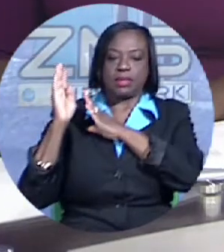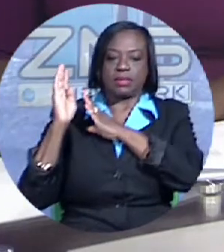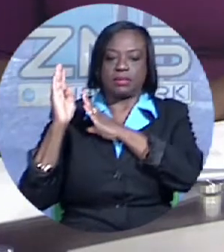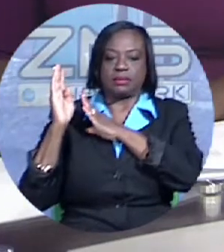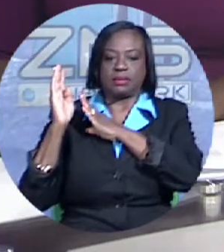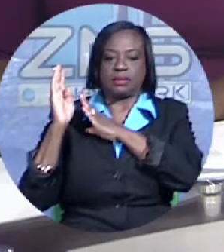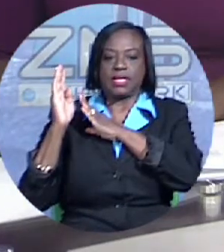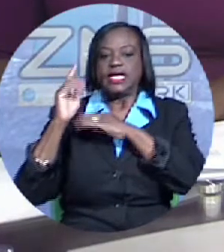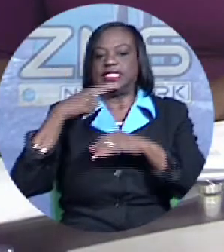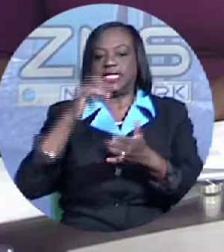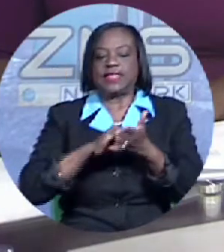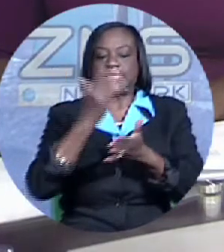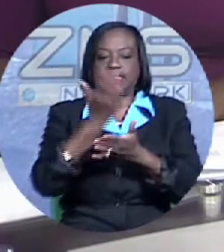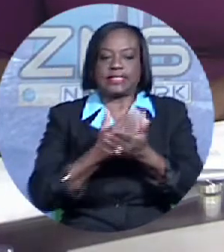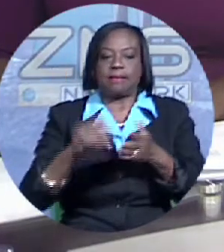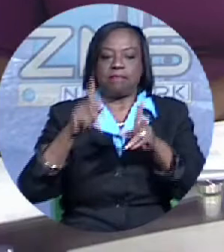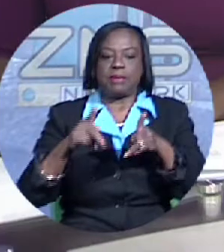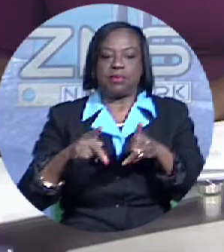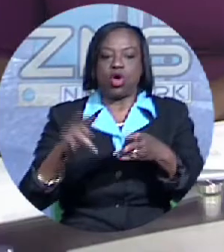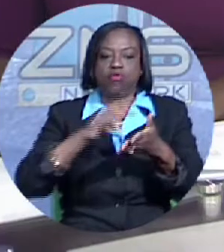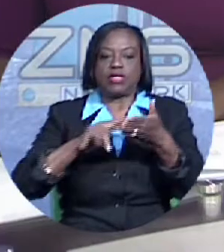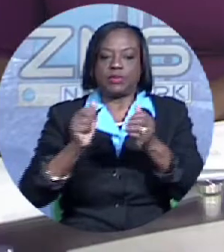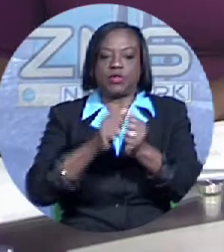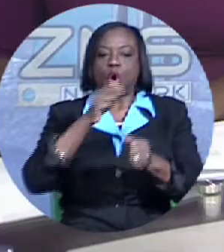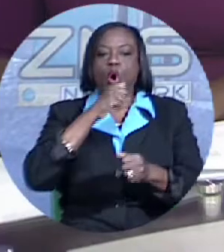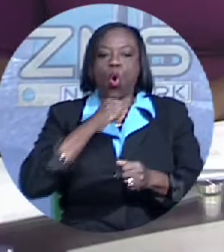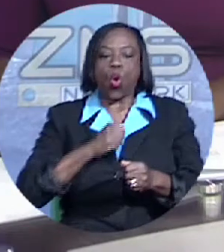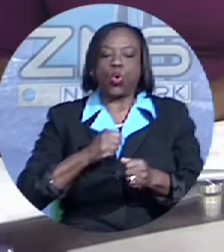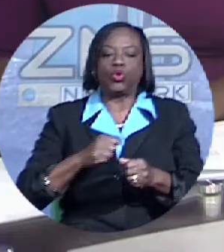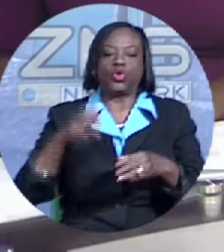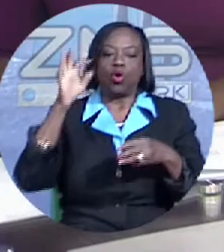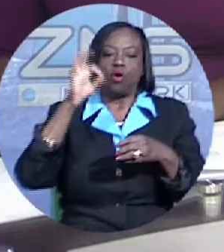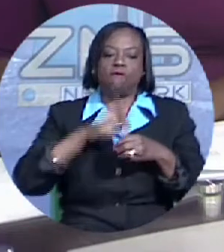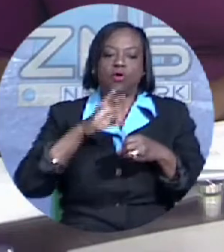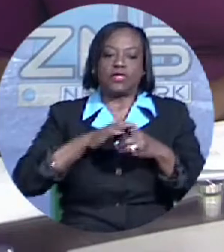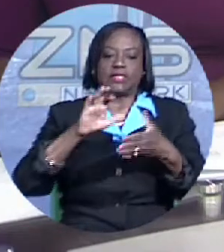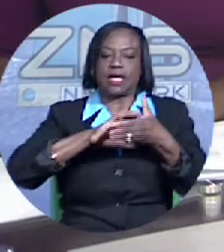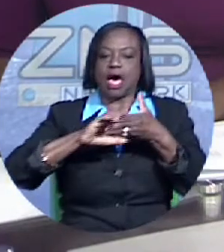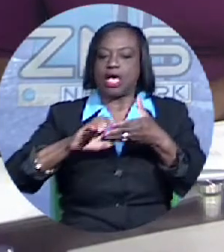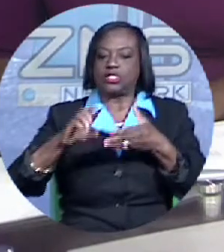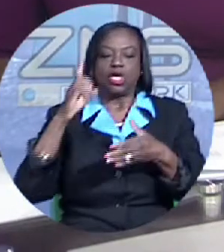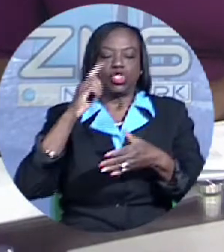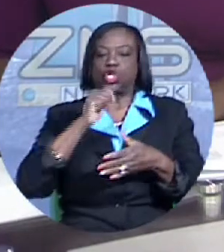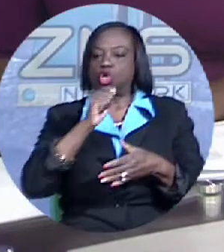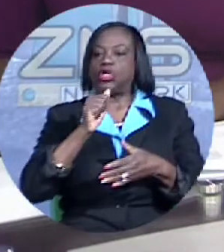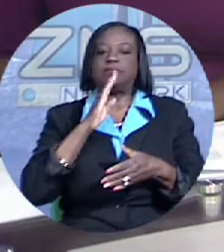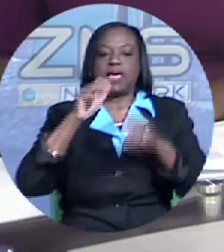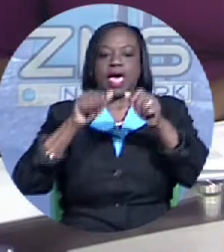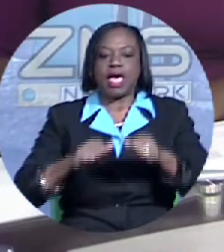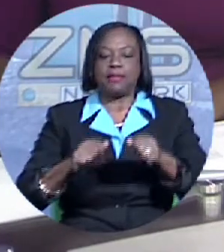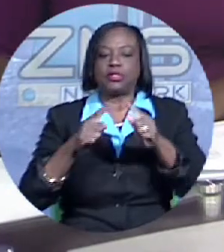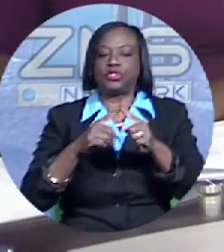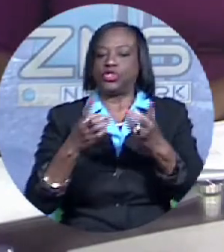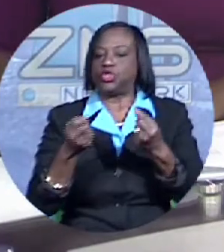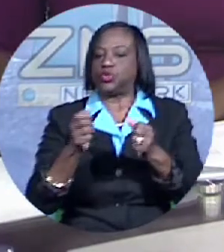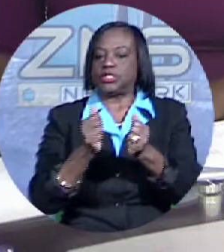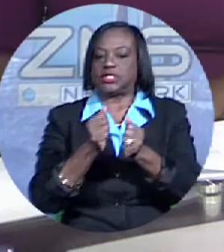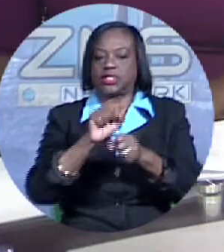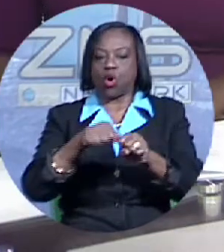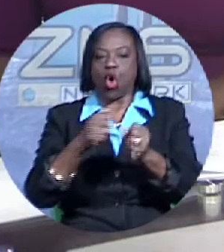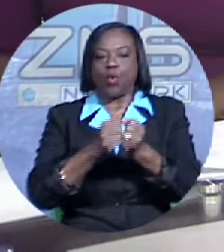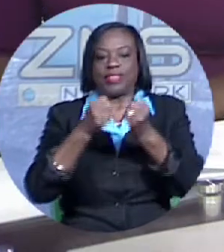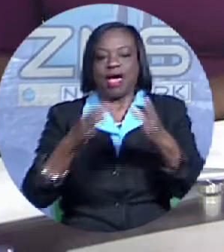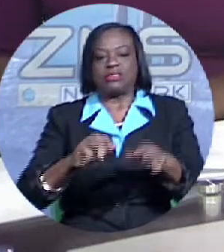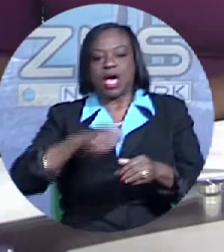who registered with old voters' cards shouldn't have been able to do so in the absence of other proof of citizenship. Well, our